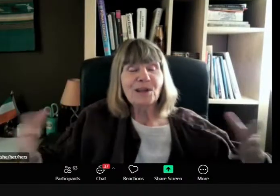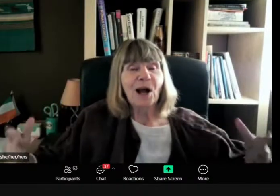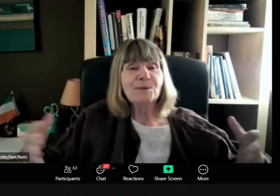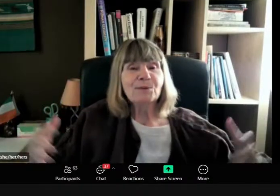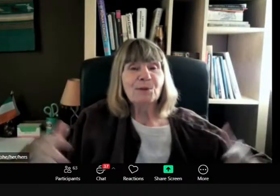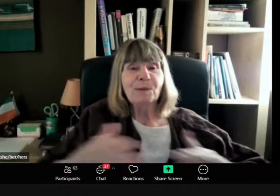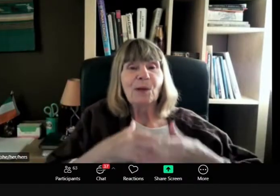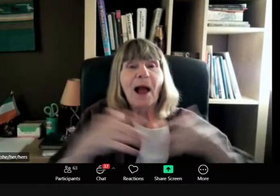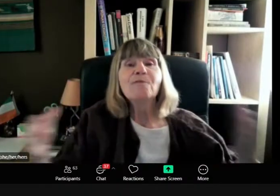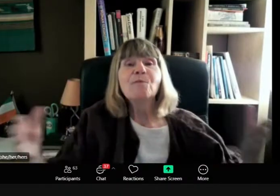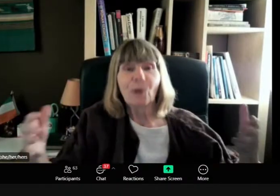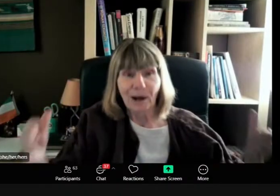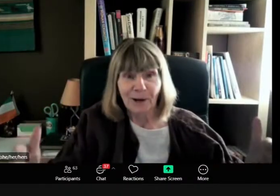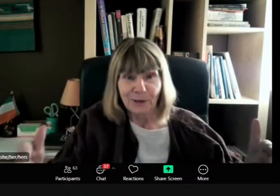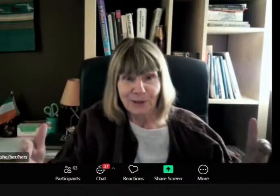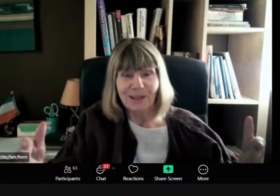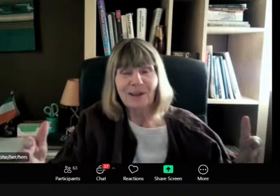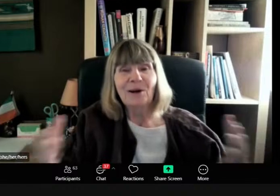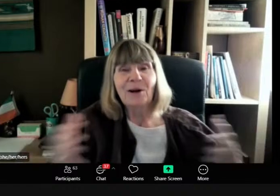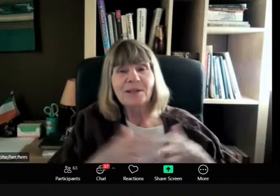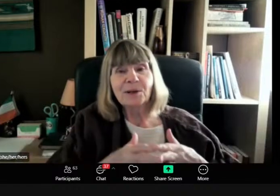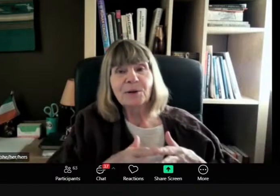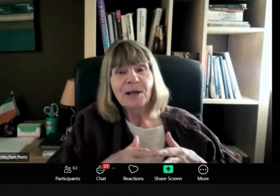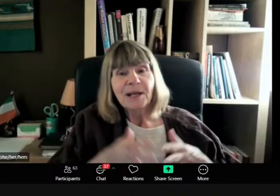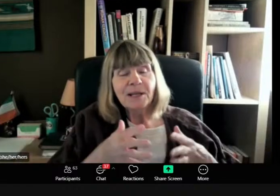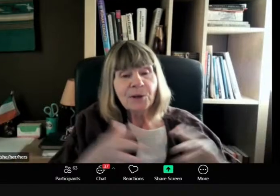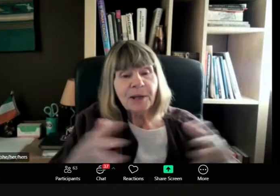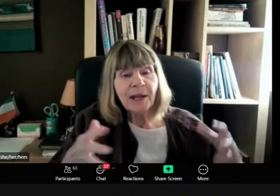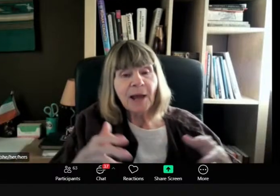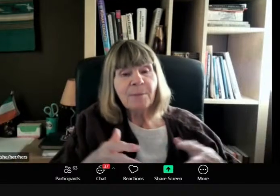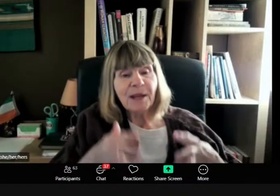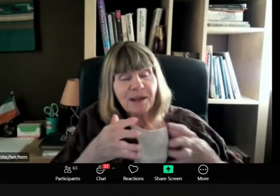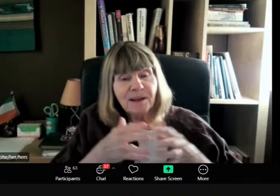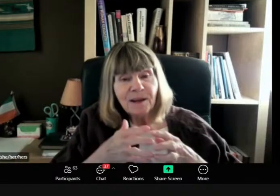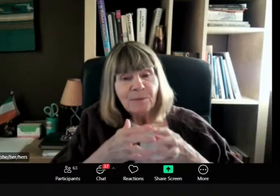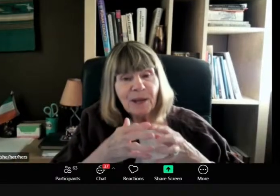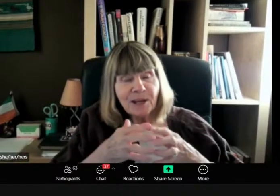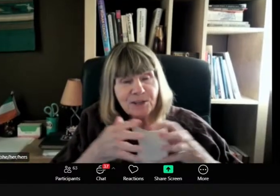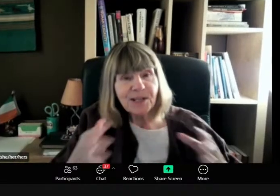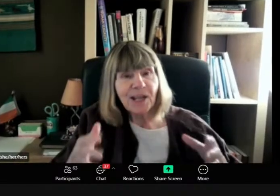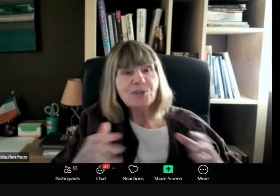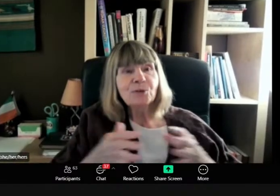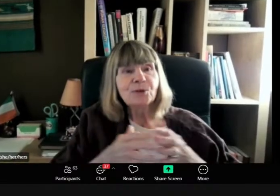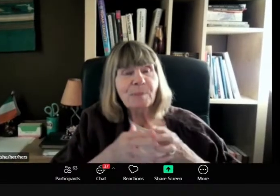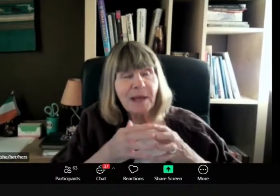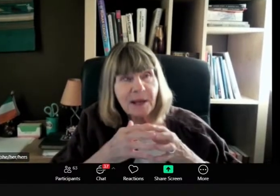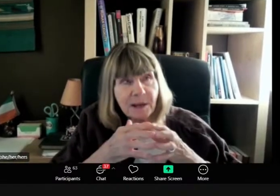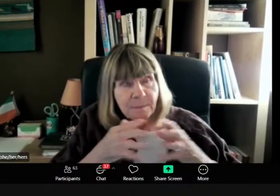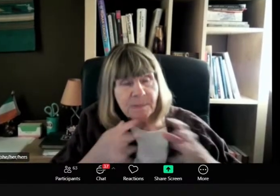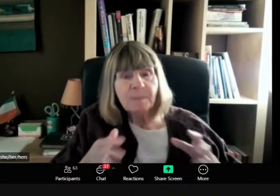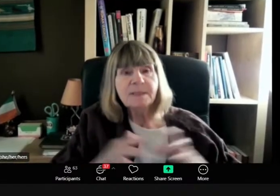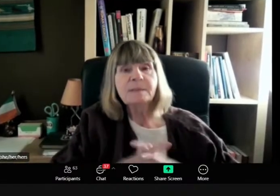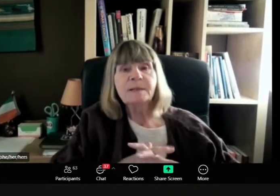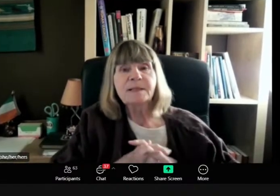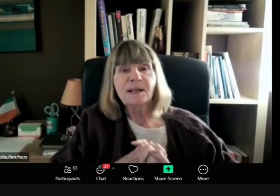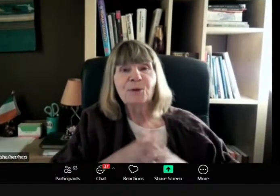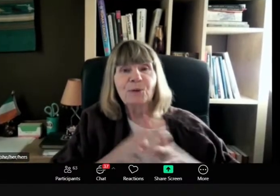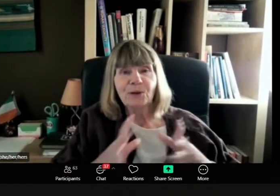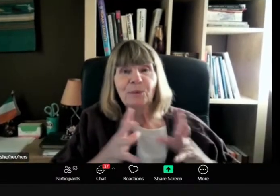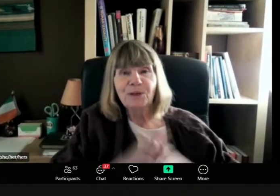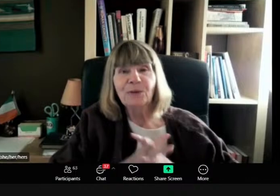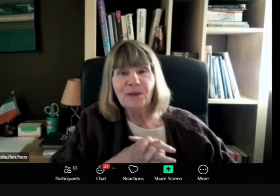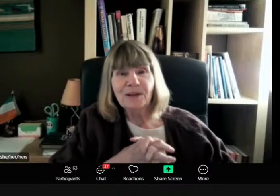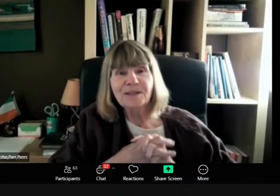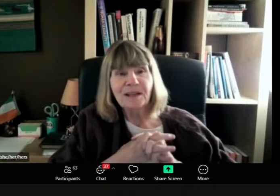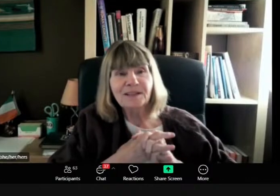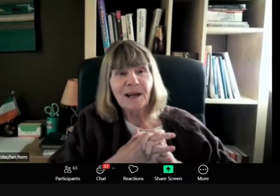out times where people have more energy, And so in looking at making schedules and making commitments to be